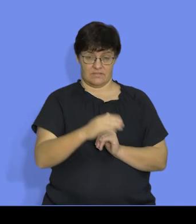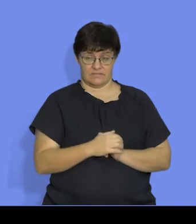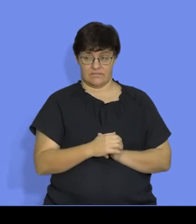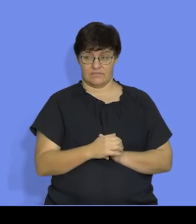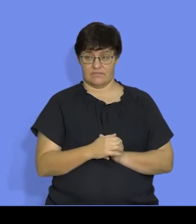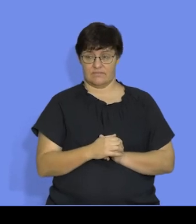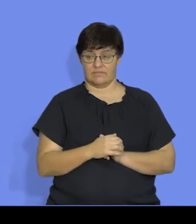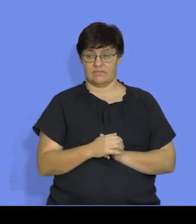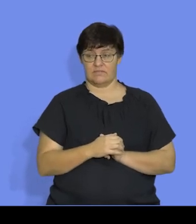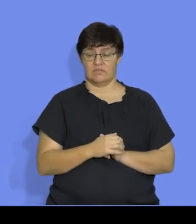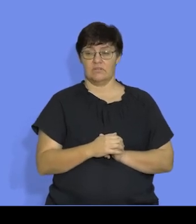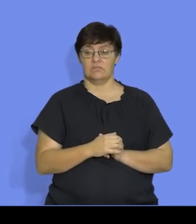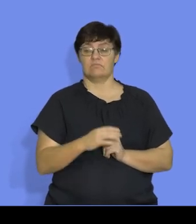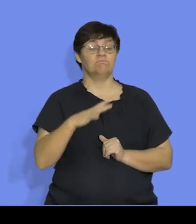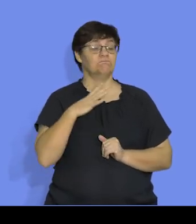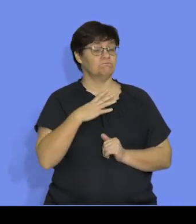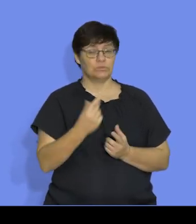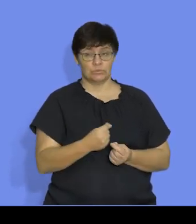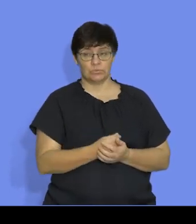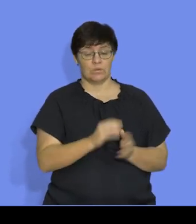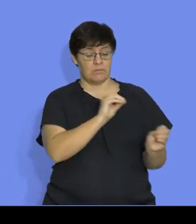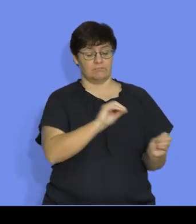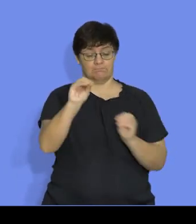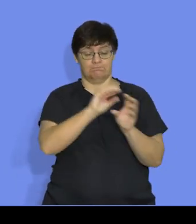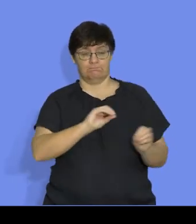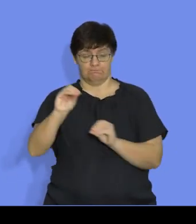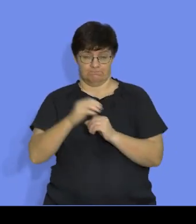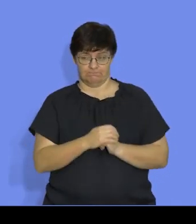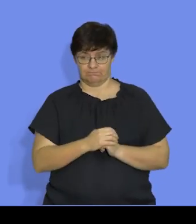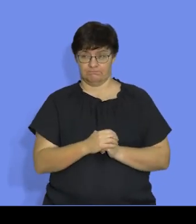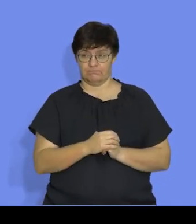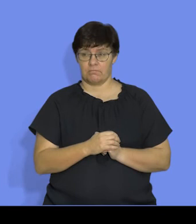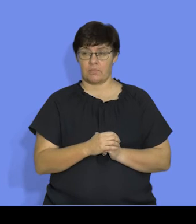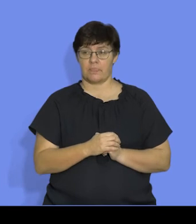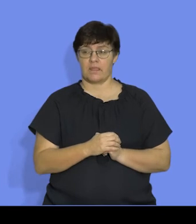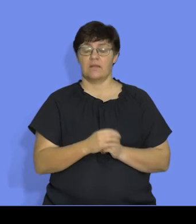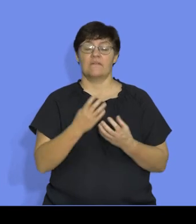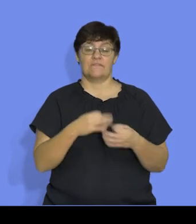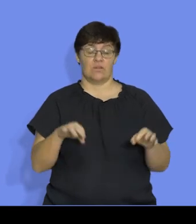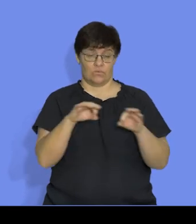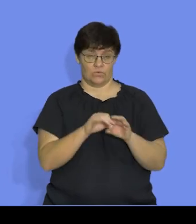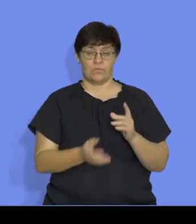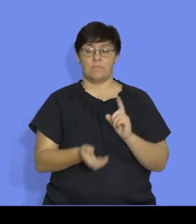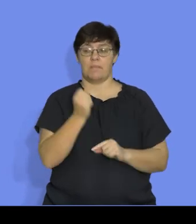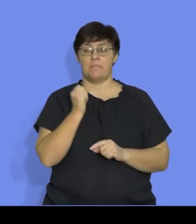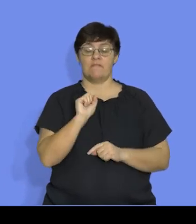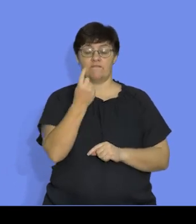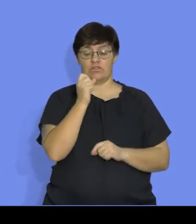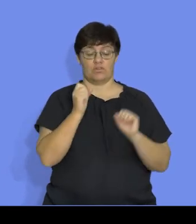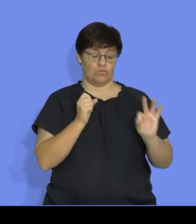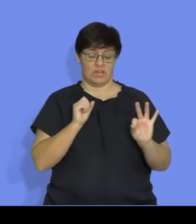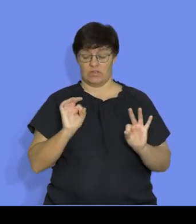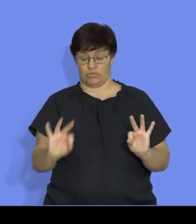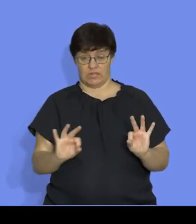minus 5. So all that I've done is I've substituted in the respective x values to find the first 3